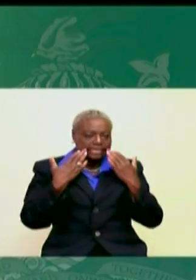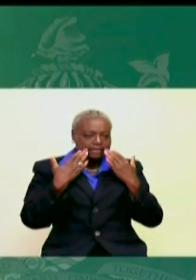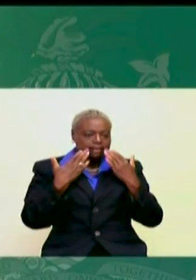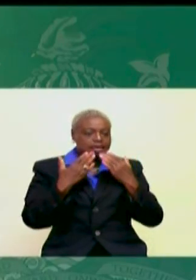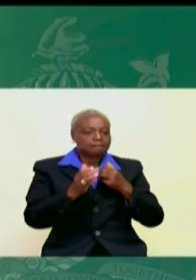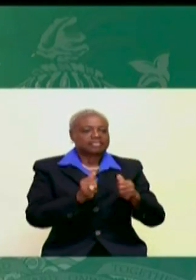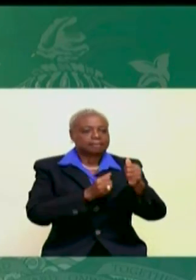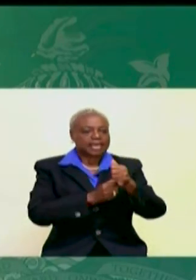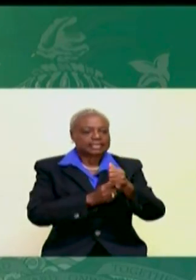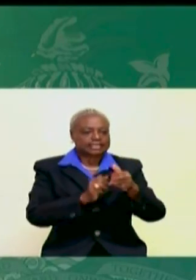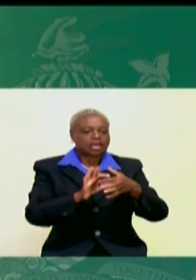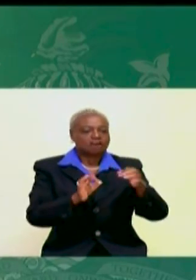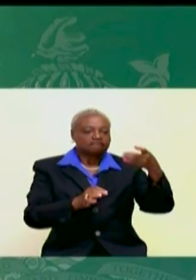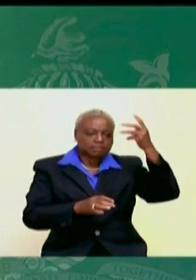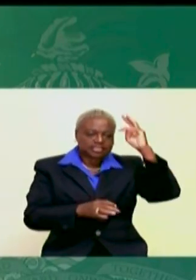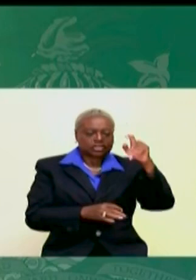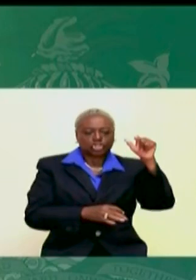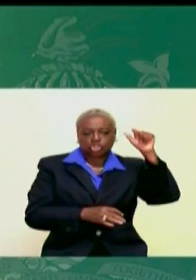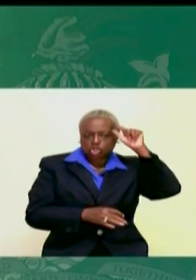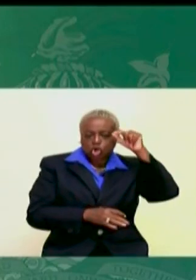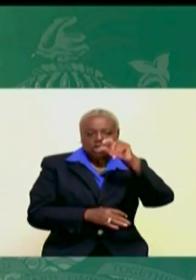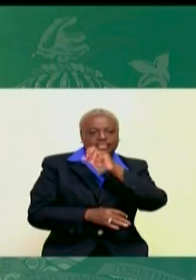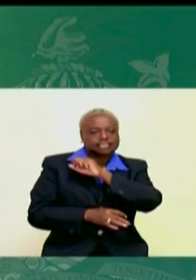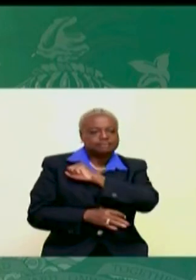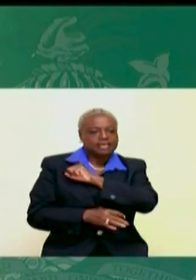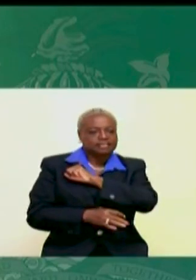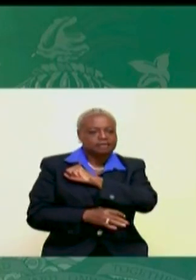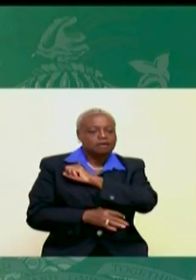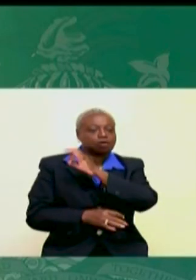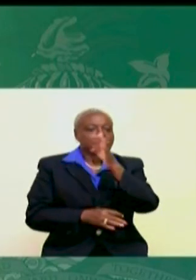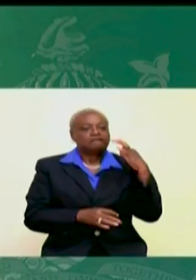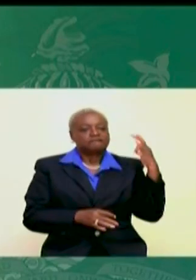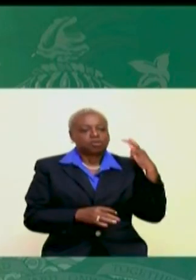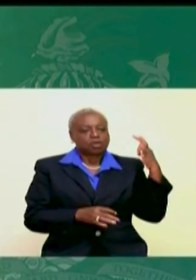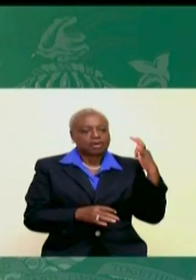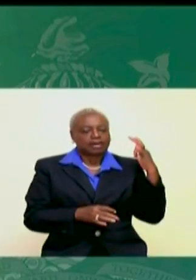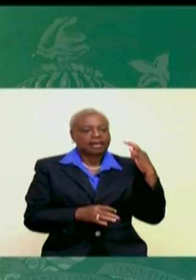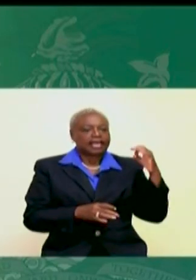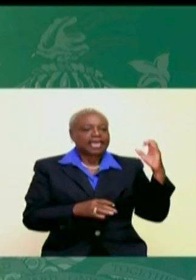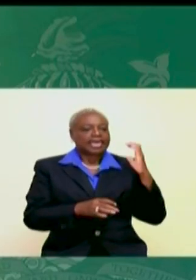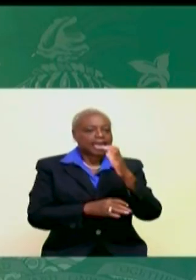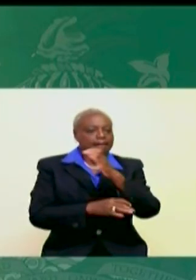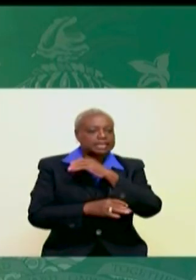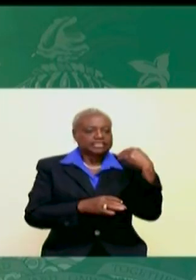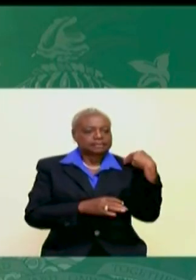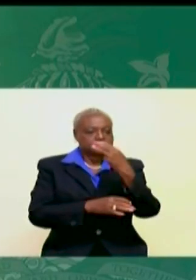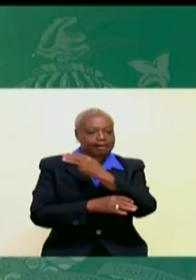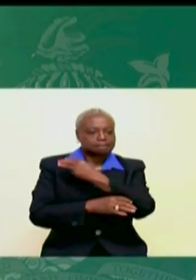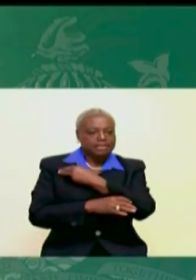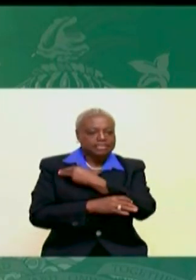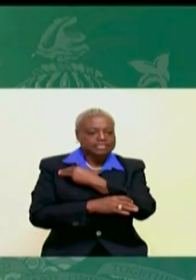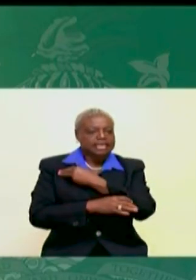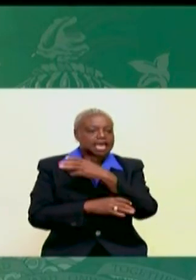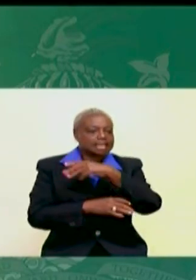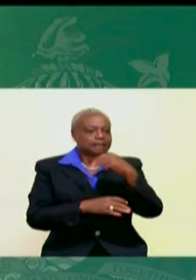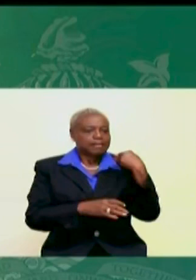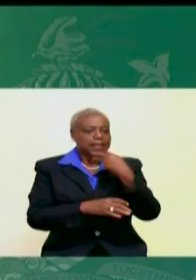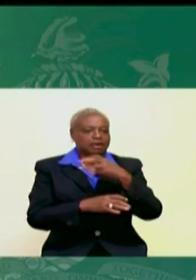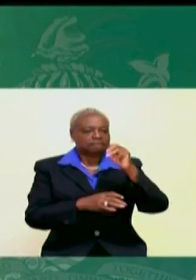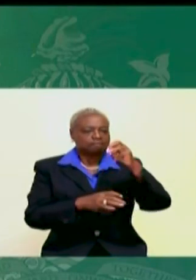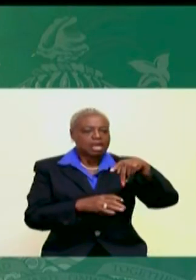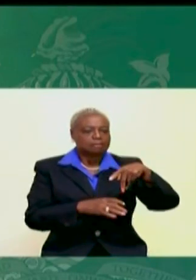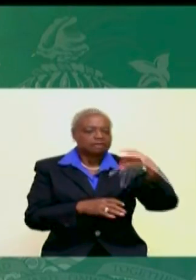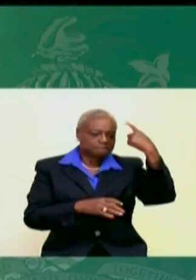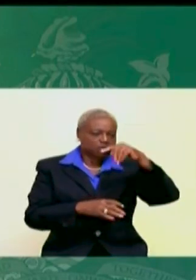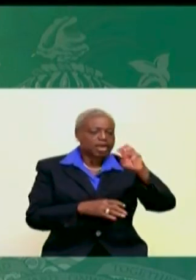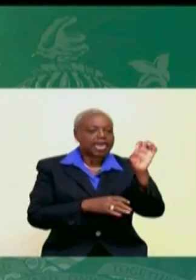passing of Mr. George Smith, former cabinet member, minister, and member of parliament for Exuma. In the eyes